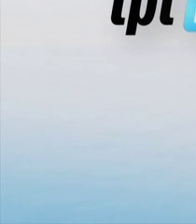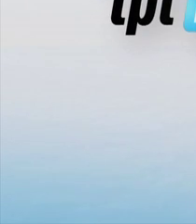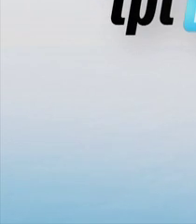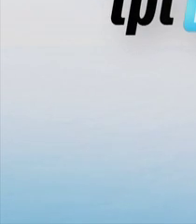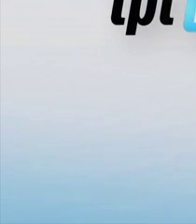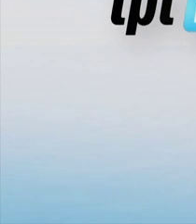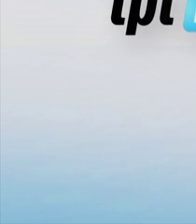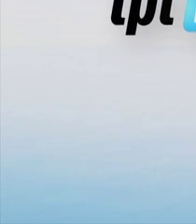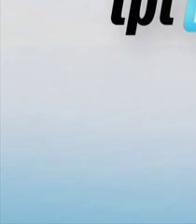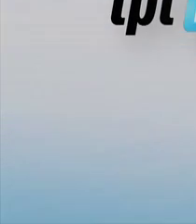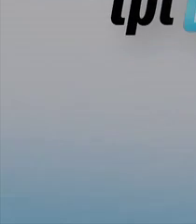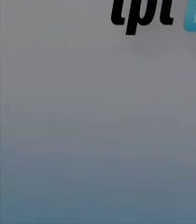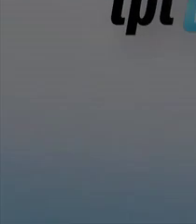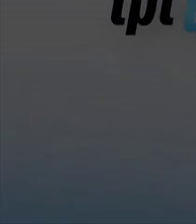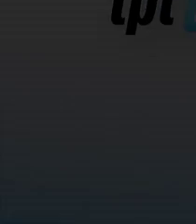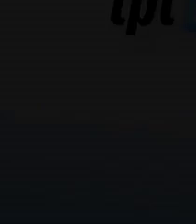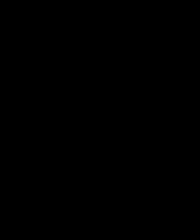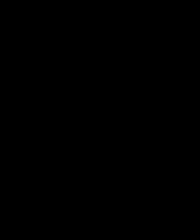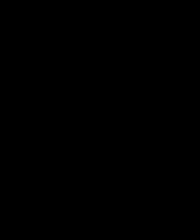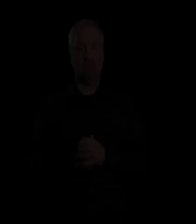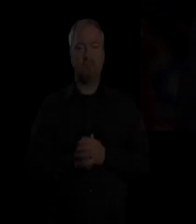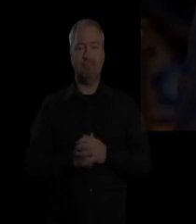A logo, TPTMN co-production.